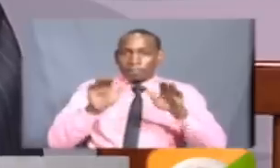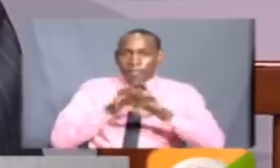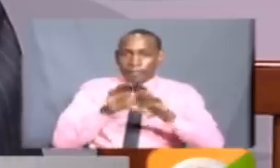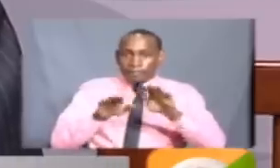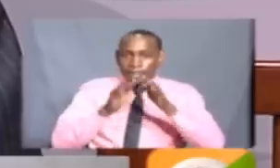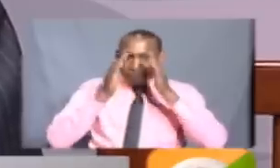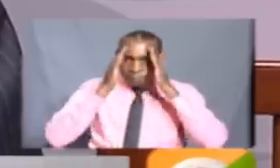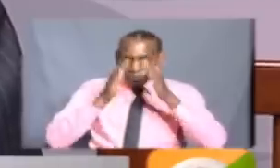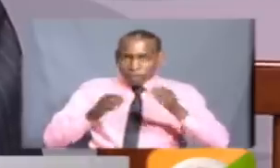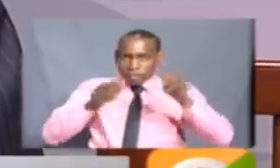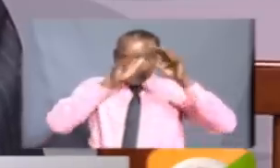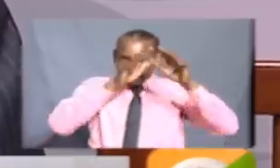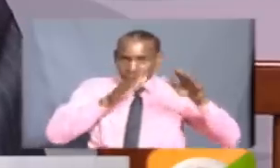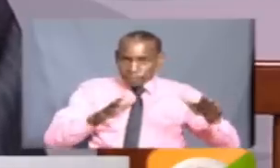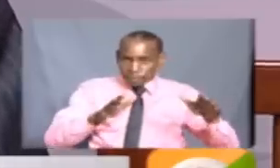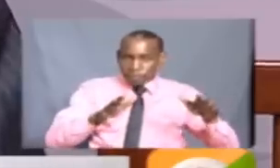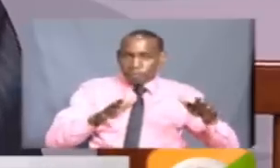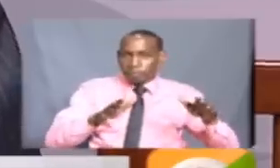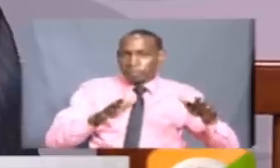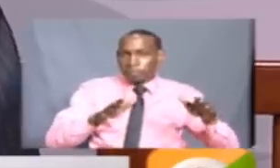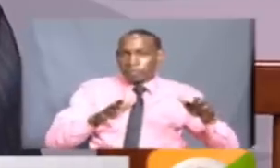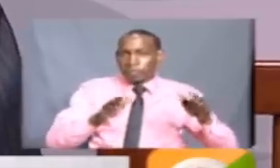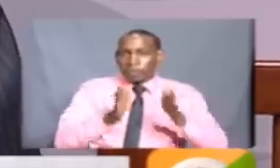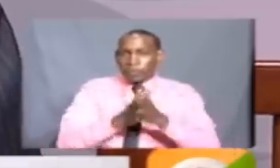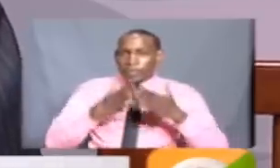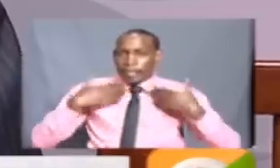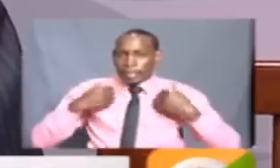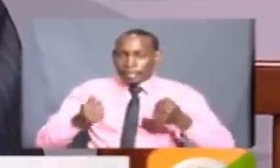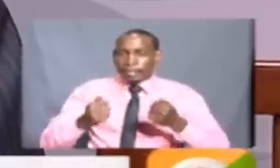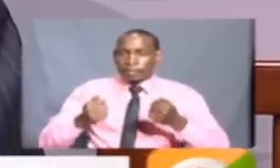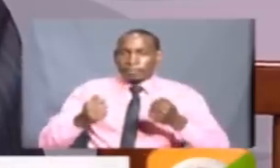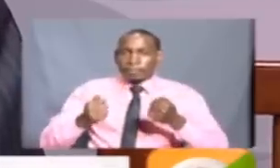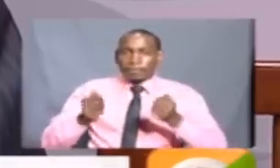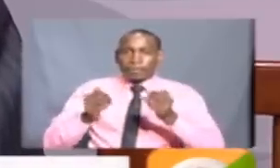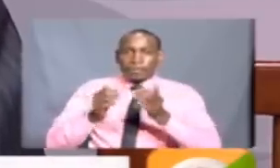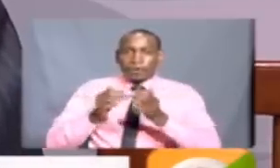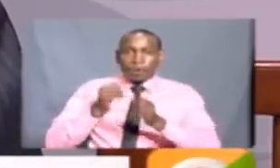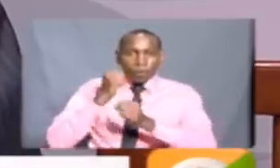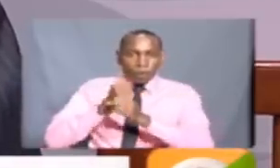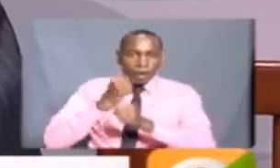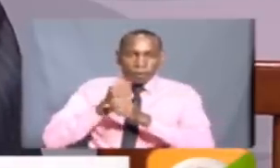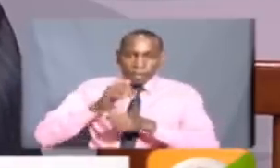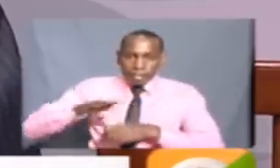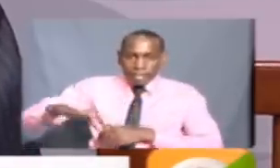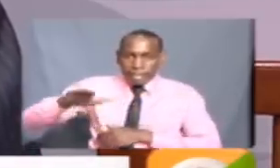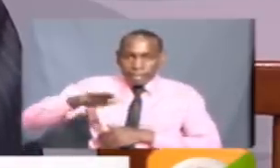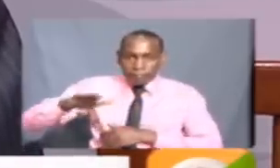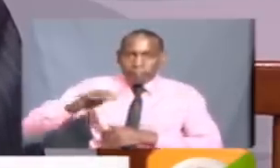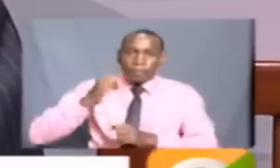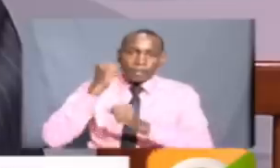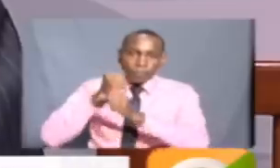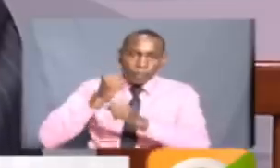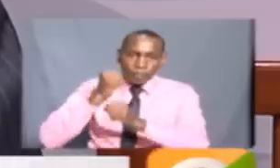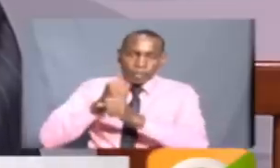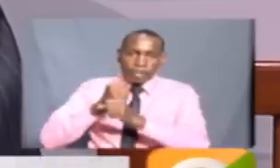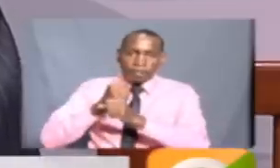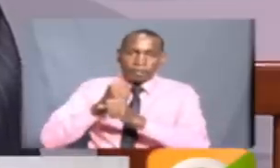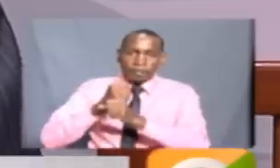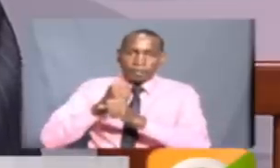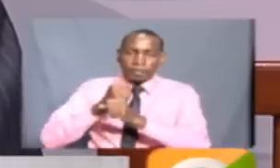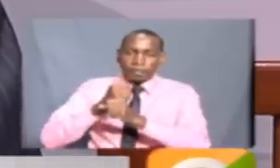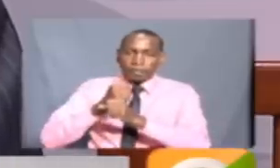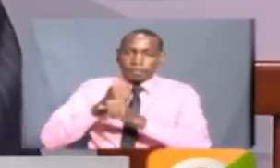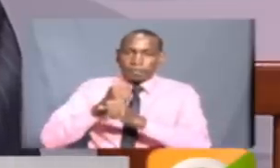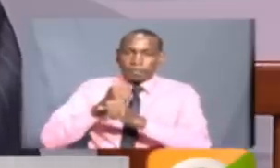devolution. All hands on deck on health. All hands on deck on environment, all hands on deck on